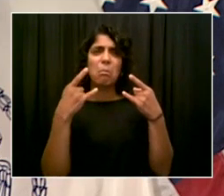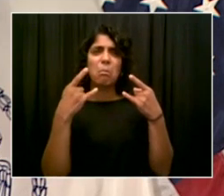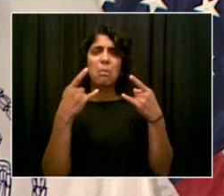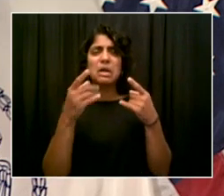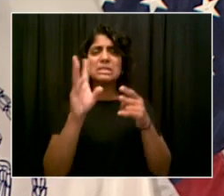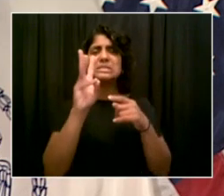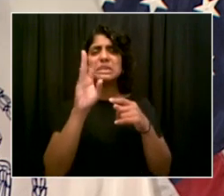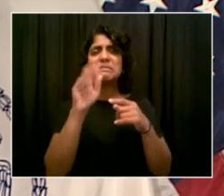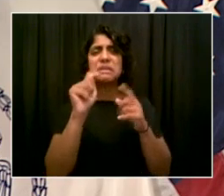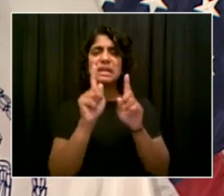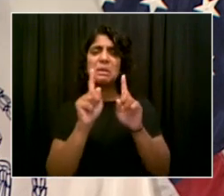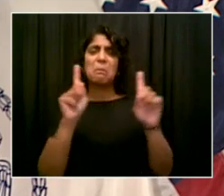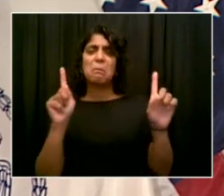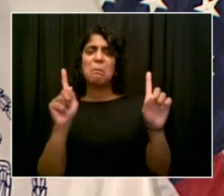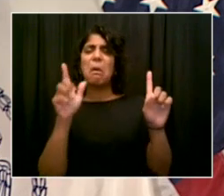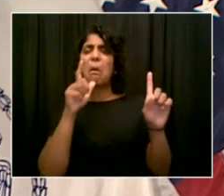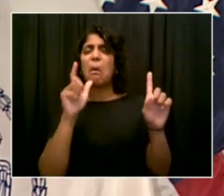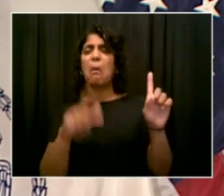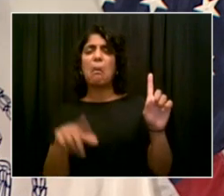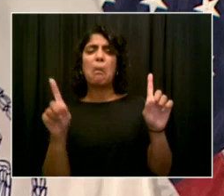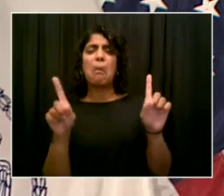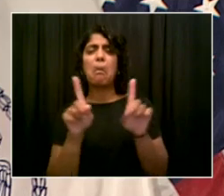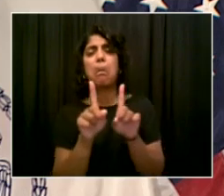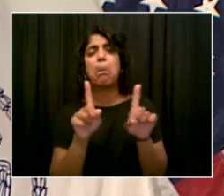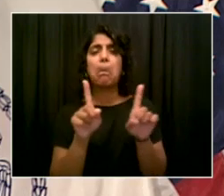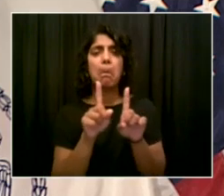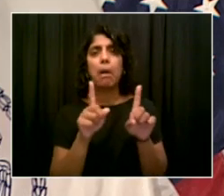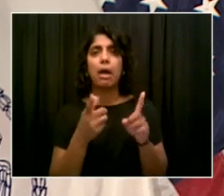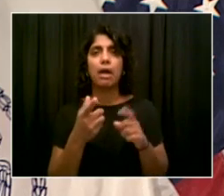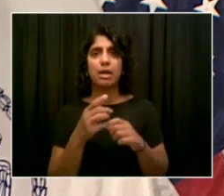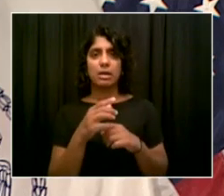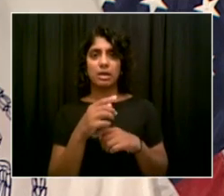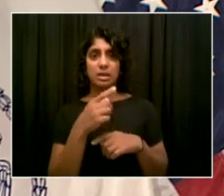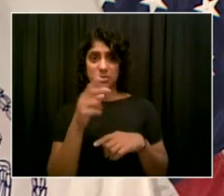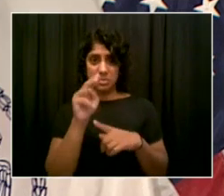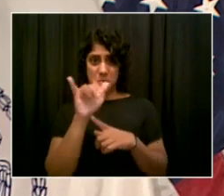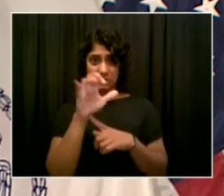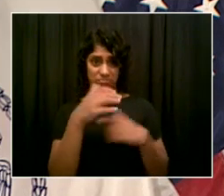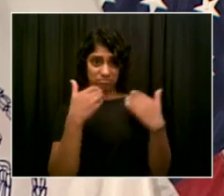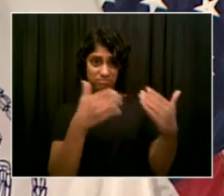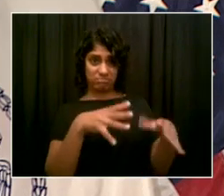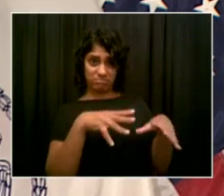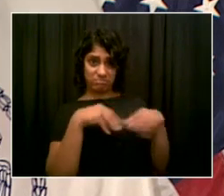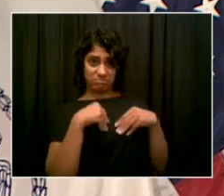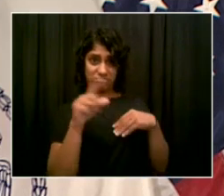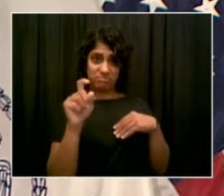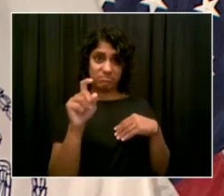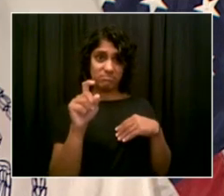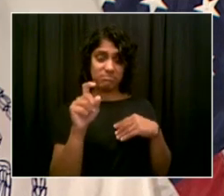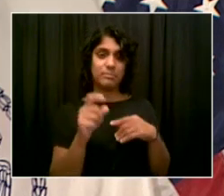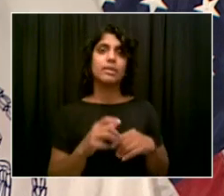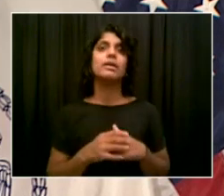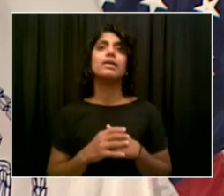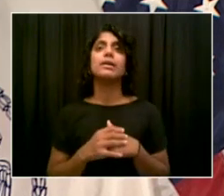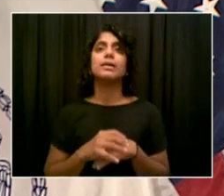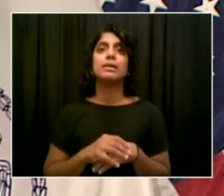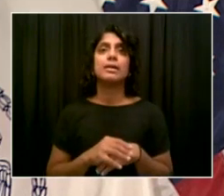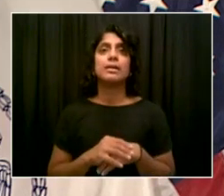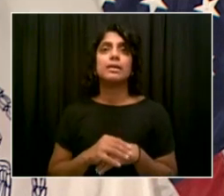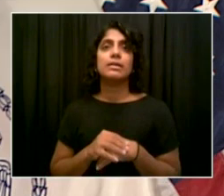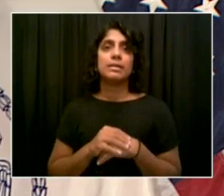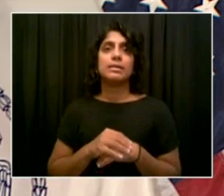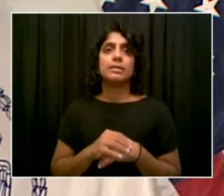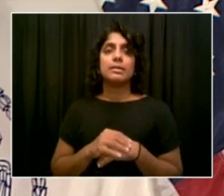city's response to that? Yeah, I will start, and I'll turn to Dr. Choksi. Look, we've been constantly working